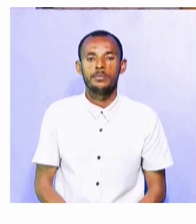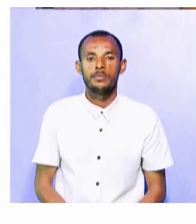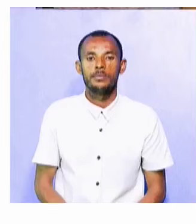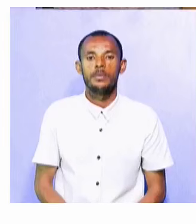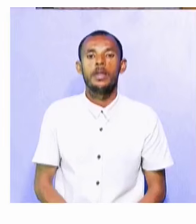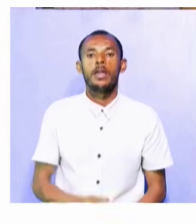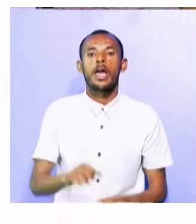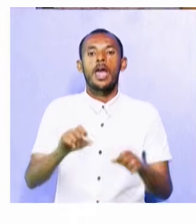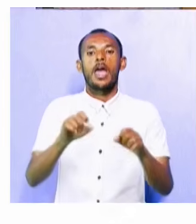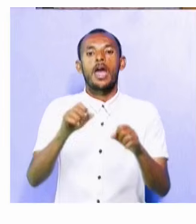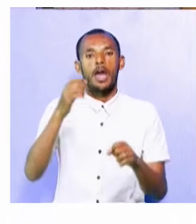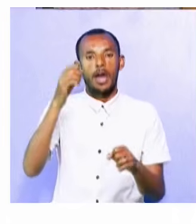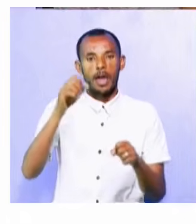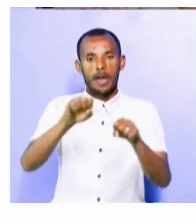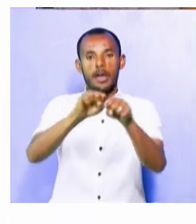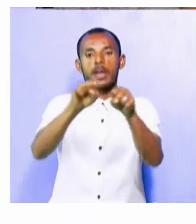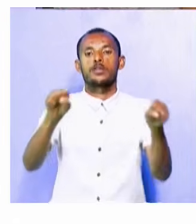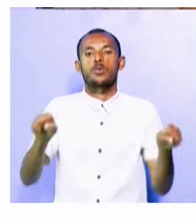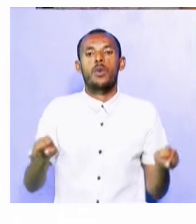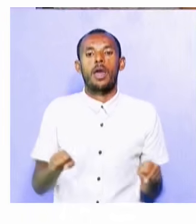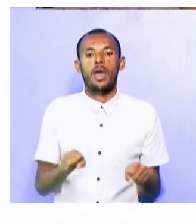a square